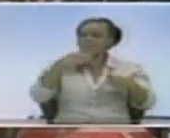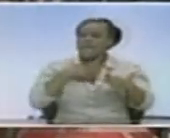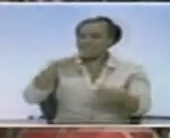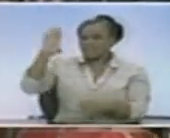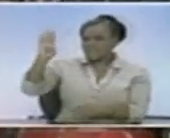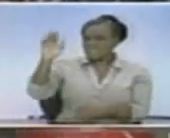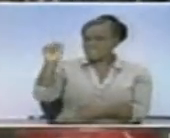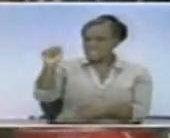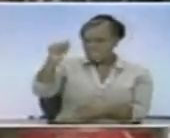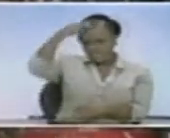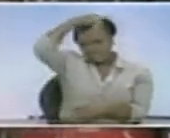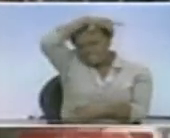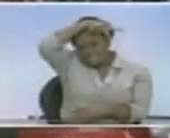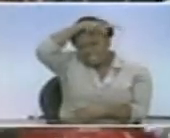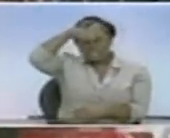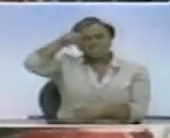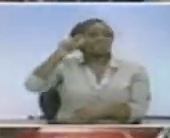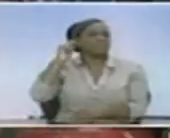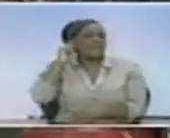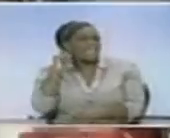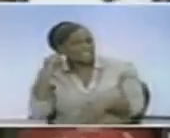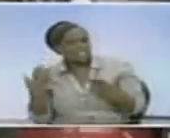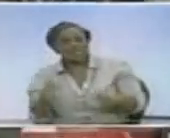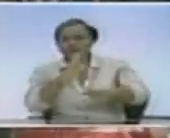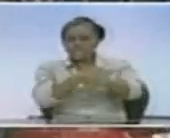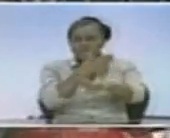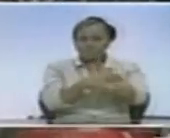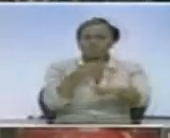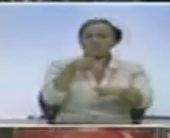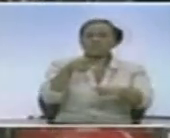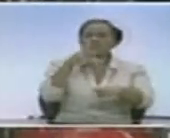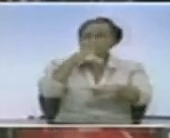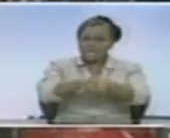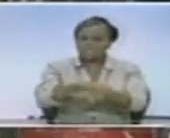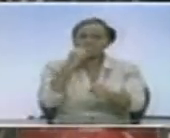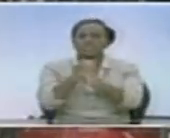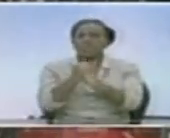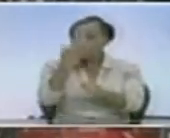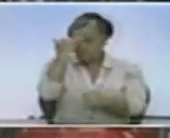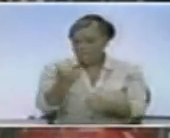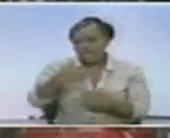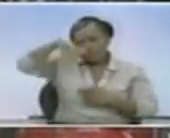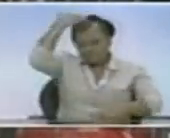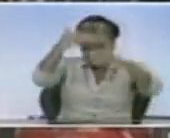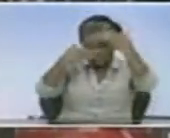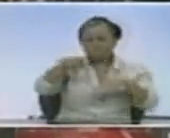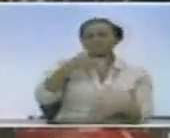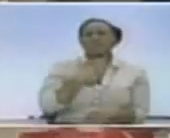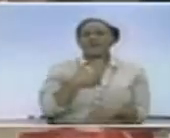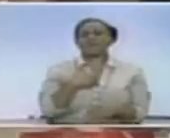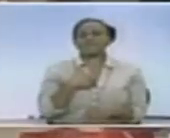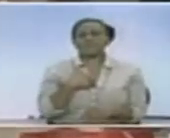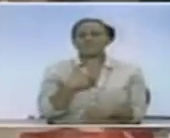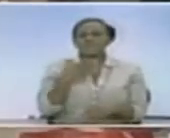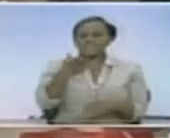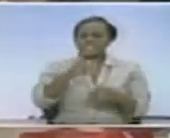degree, whether you are Kalenjin or Kikuyu, you got the job because of the qualification that you had. That all changed